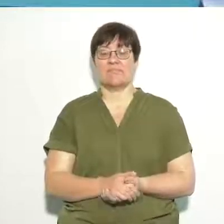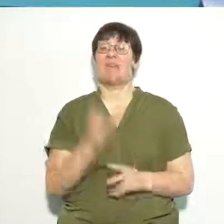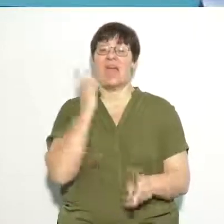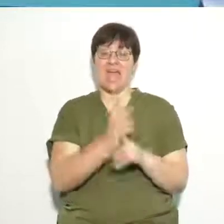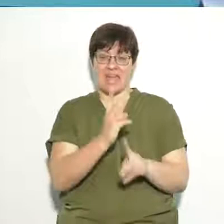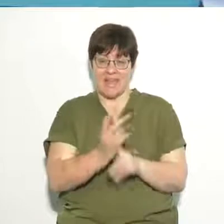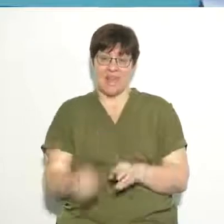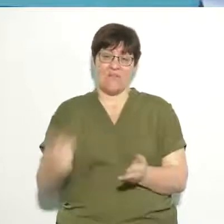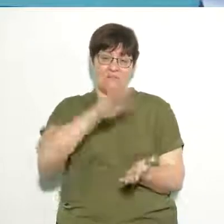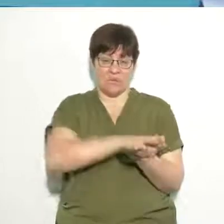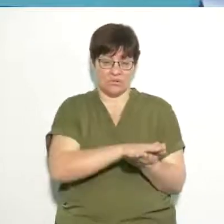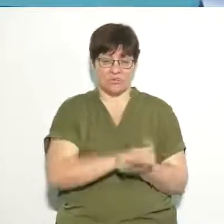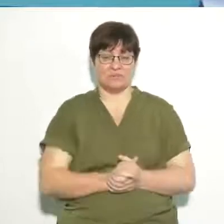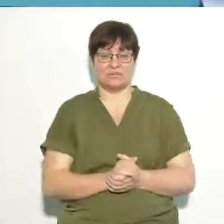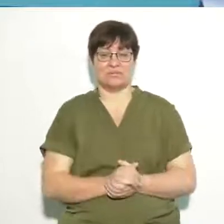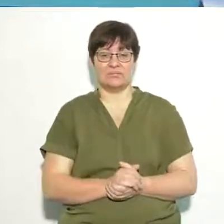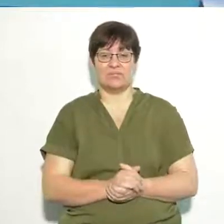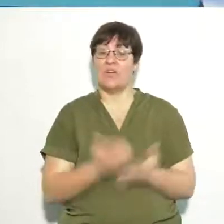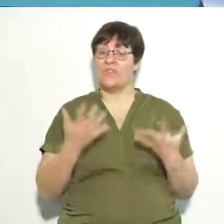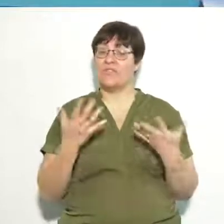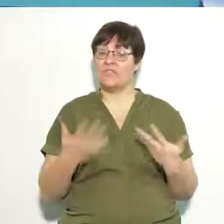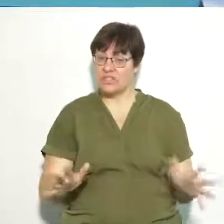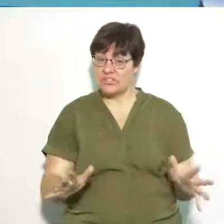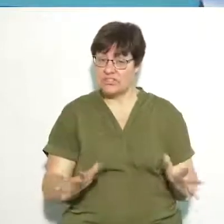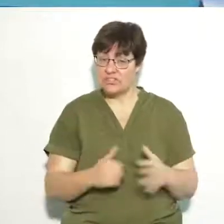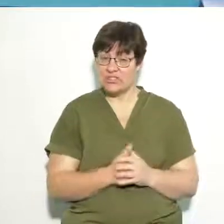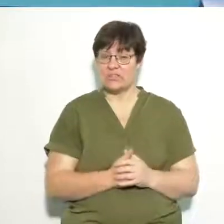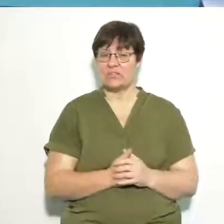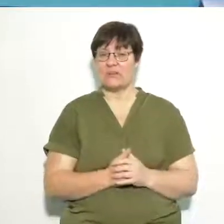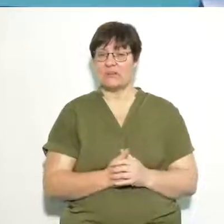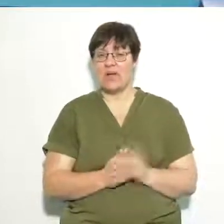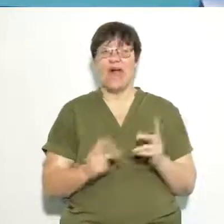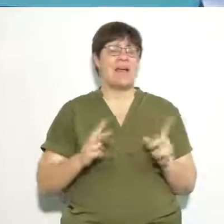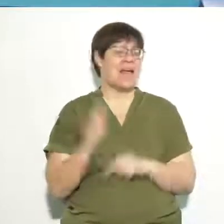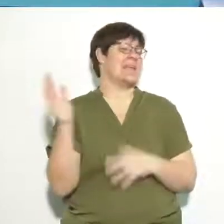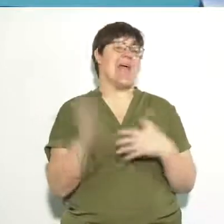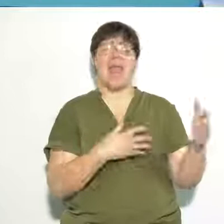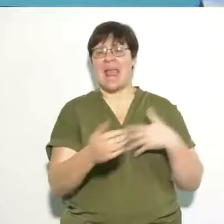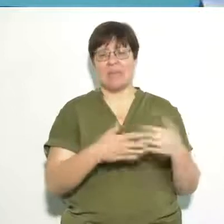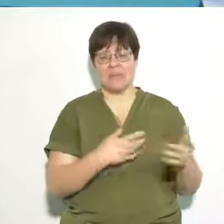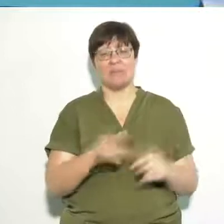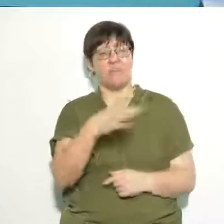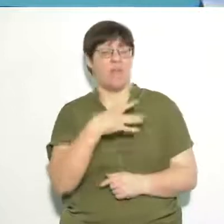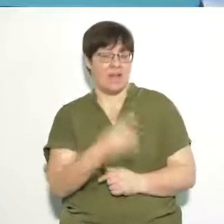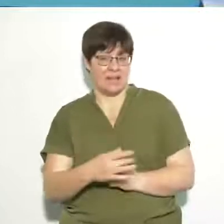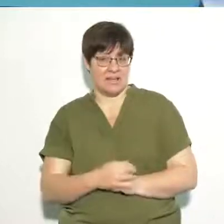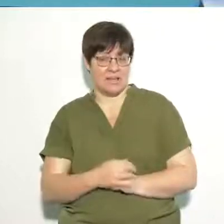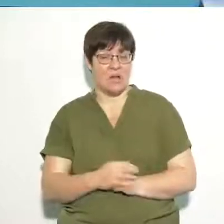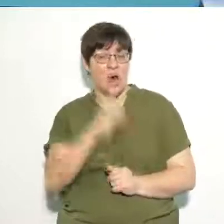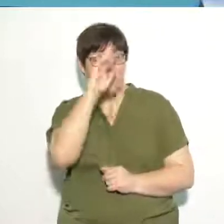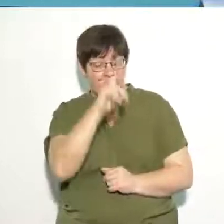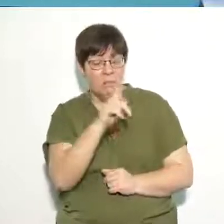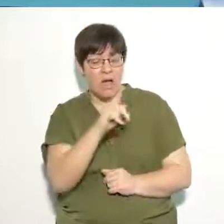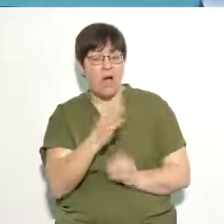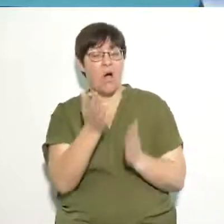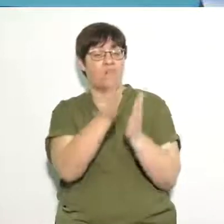and again. Once you are done, you can then cut any shape that you would like. Remember, you only